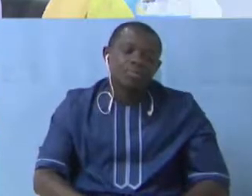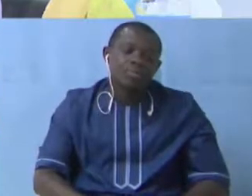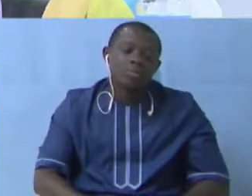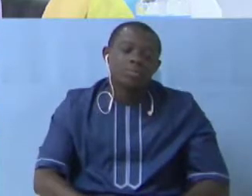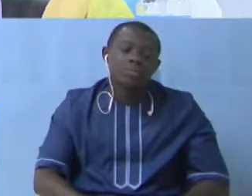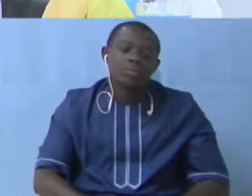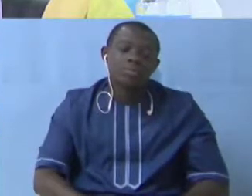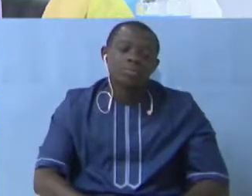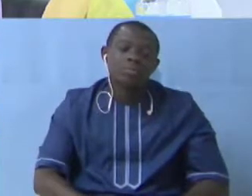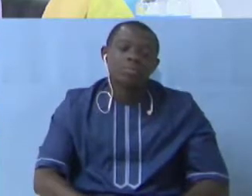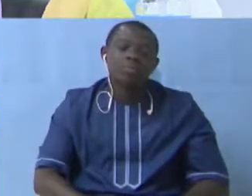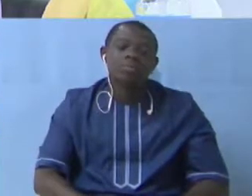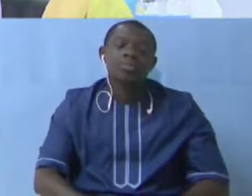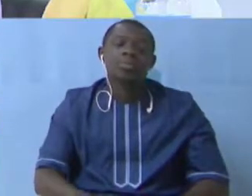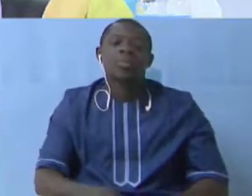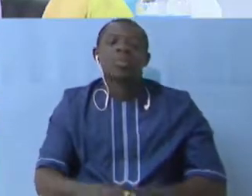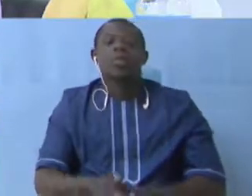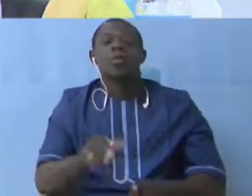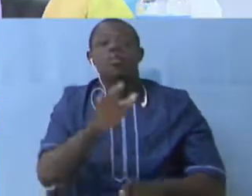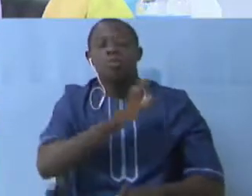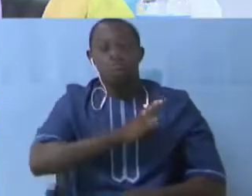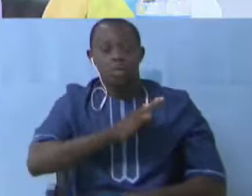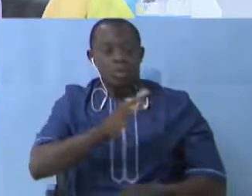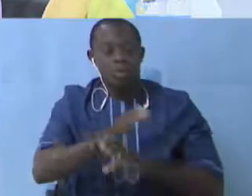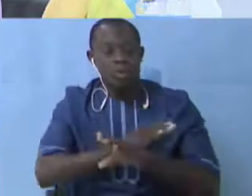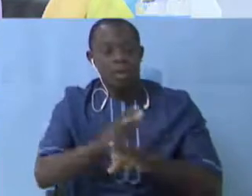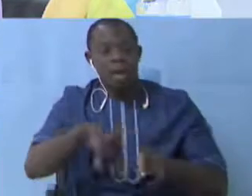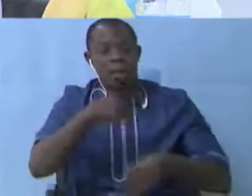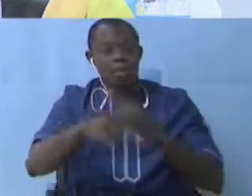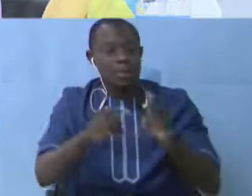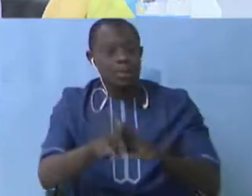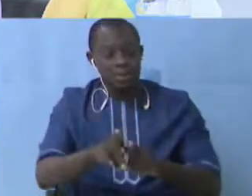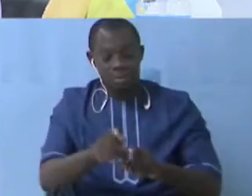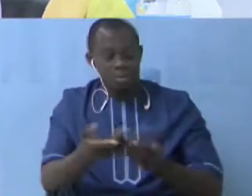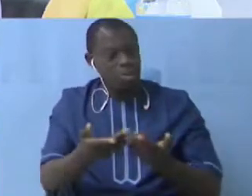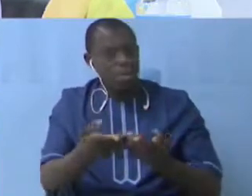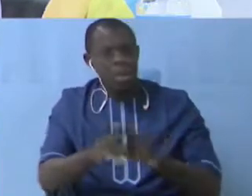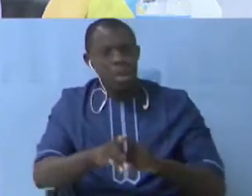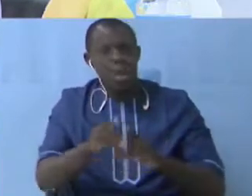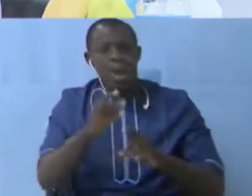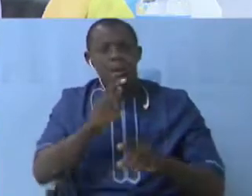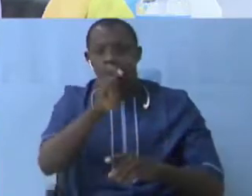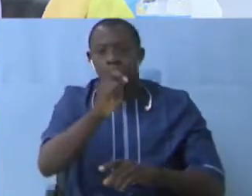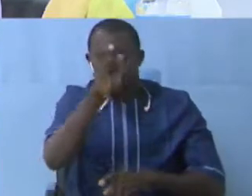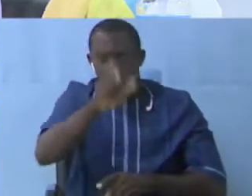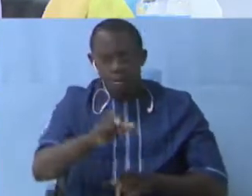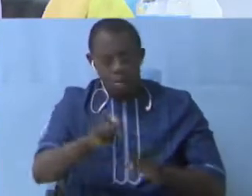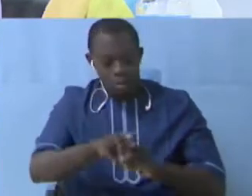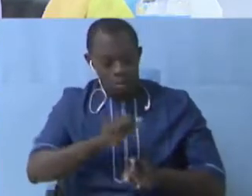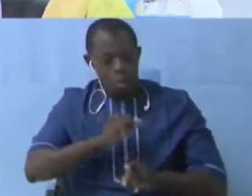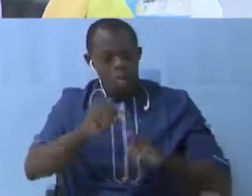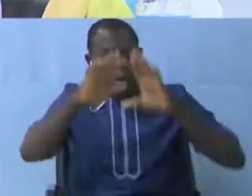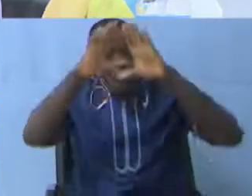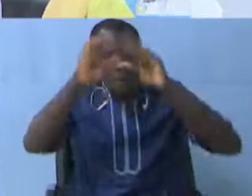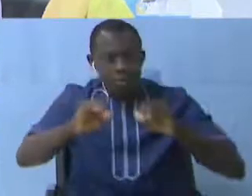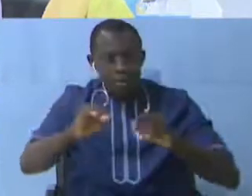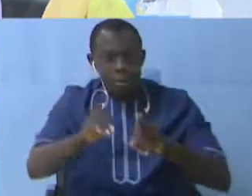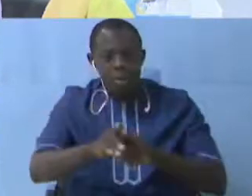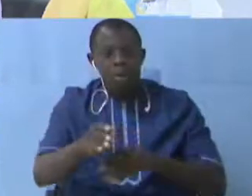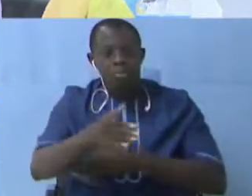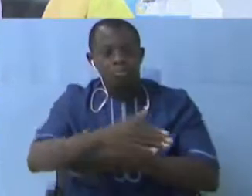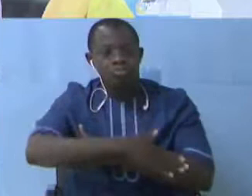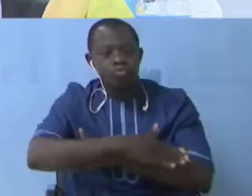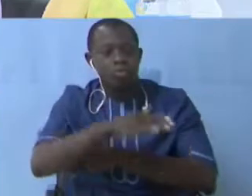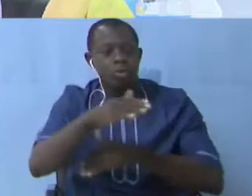most of the arbitrary closure of media outlets were also done by the NIA. yenn